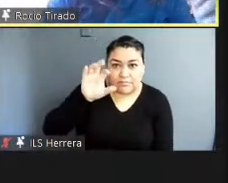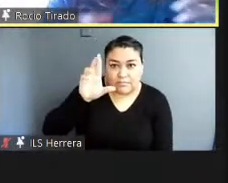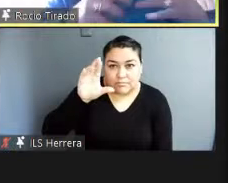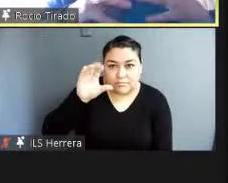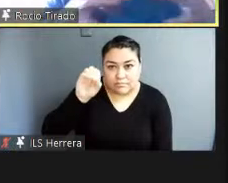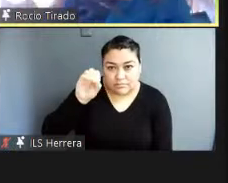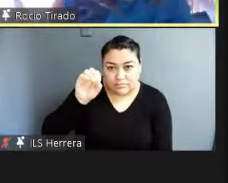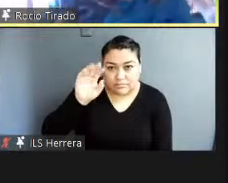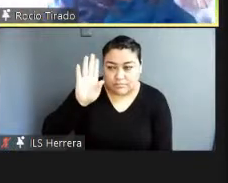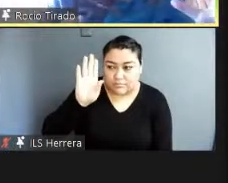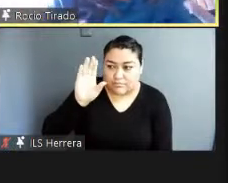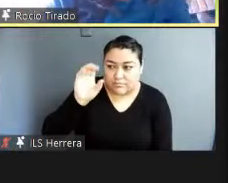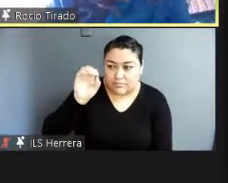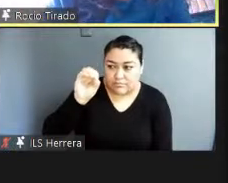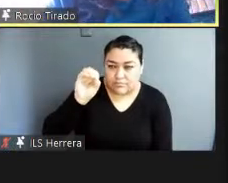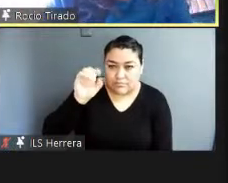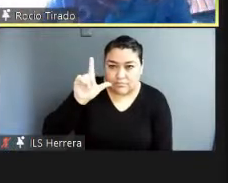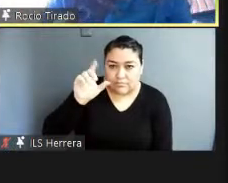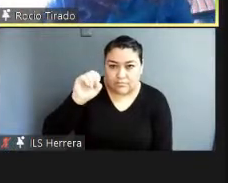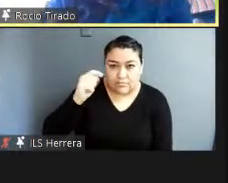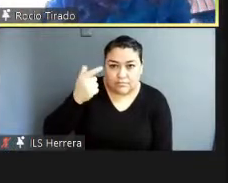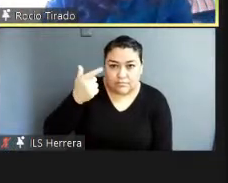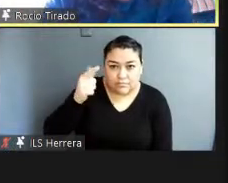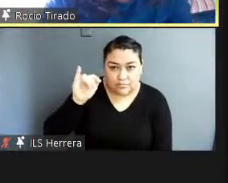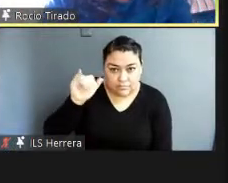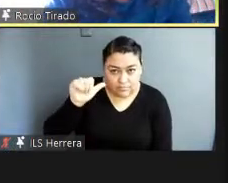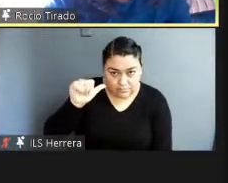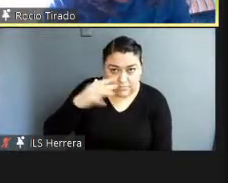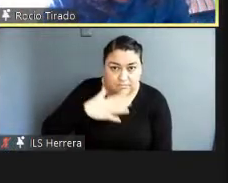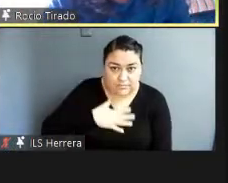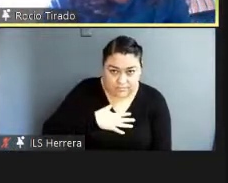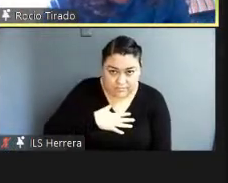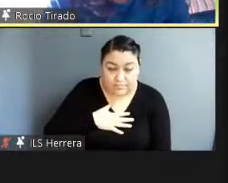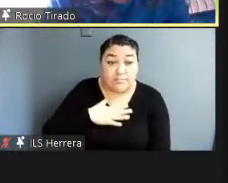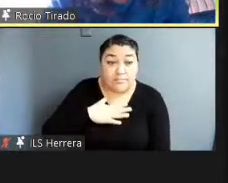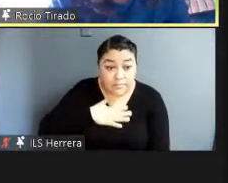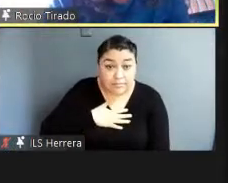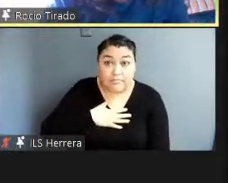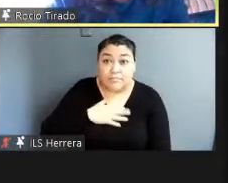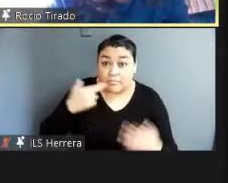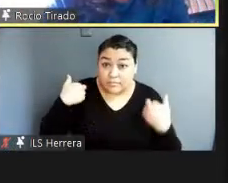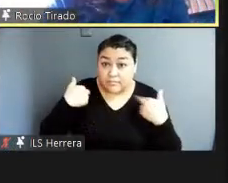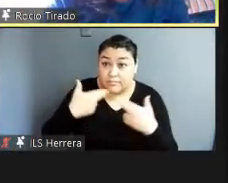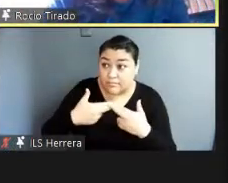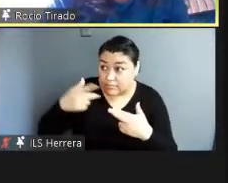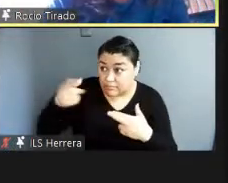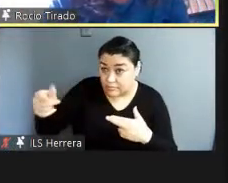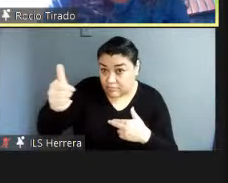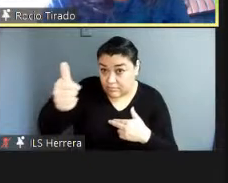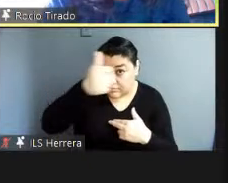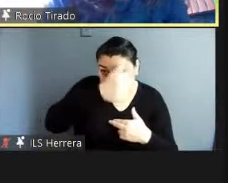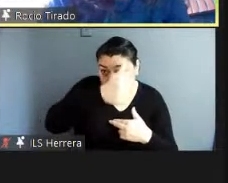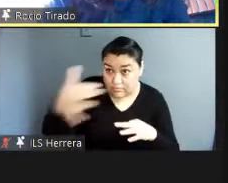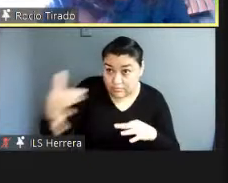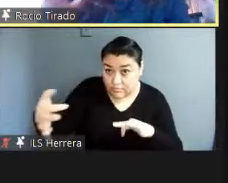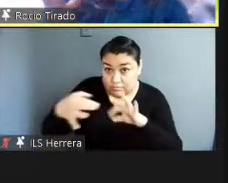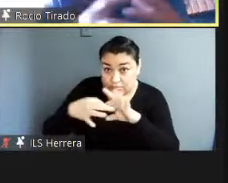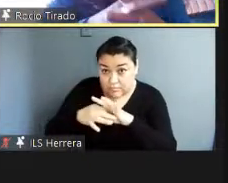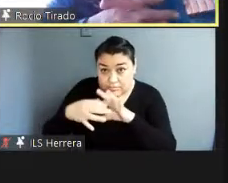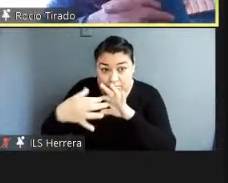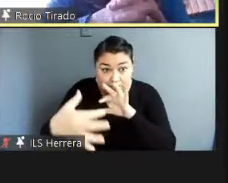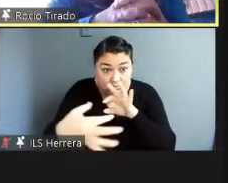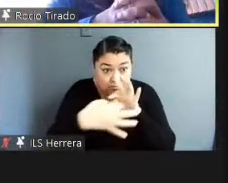the microbiology and parasitology department. So we worked together with the various professors